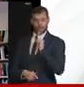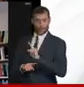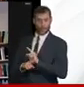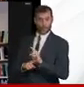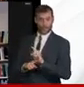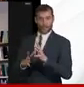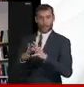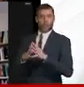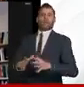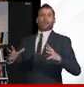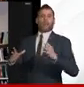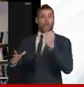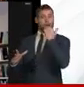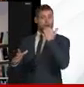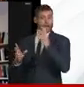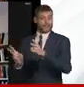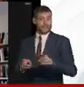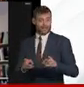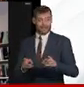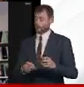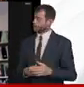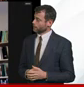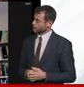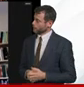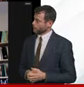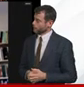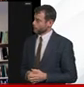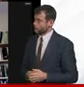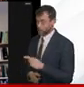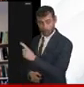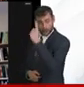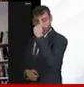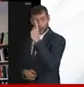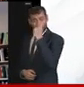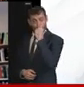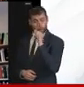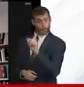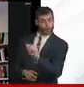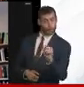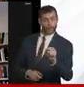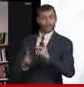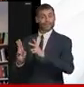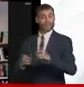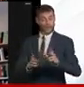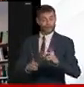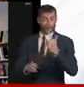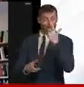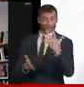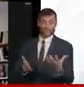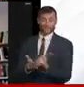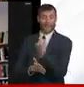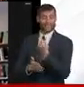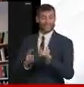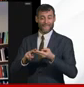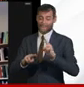it possible or even probable that some of those deaths might have been avoided had we implemented very stringent a very stringent lockdown